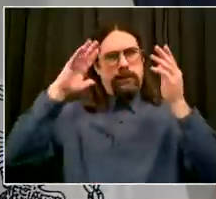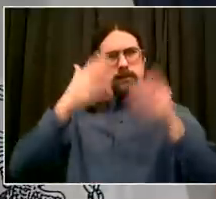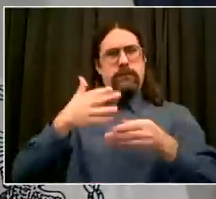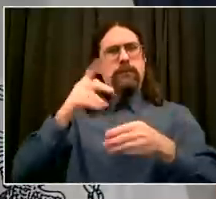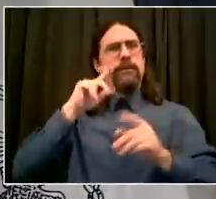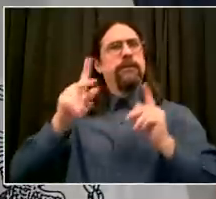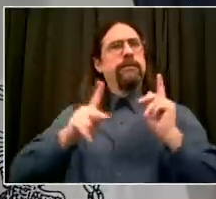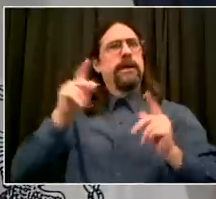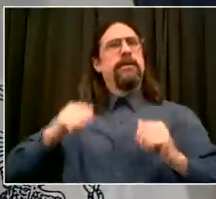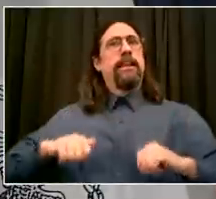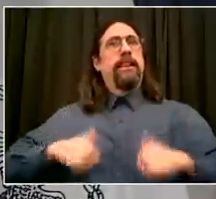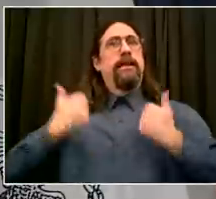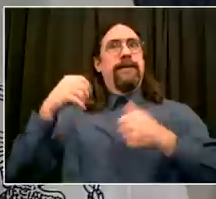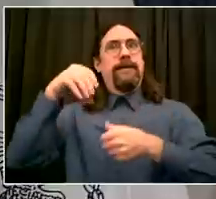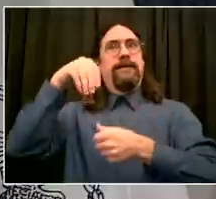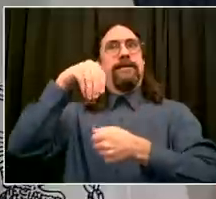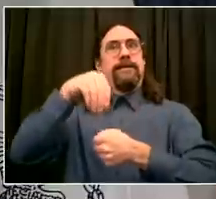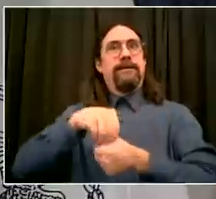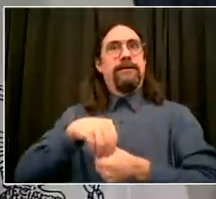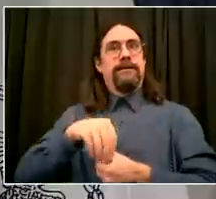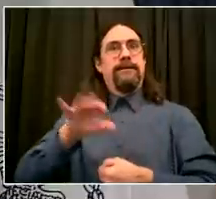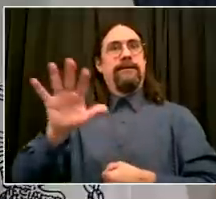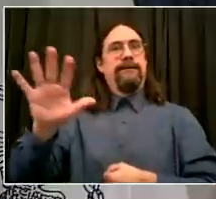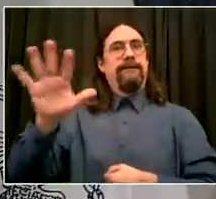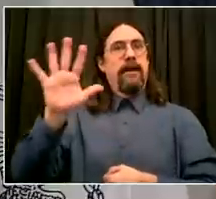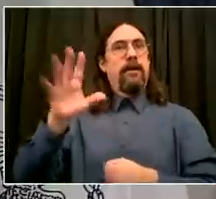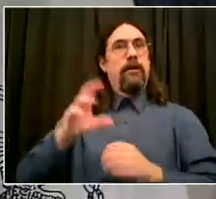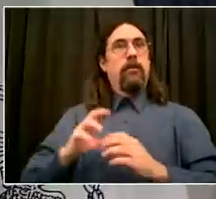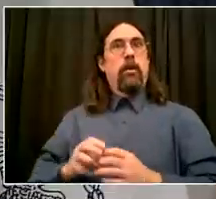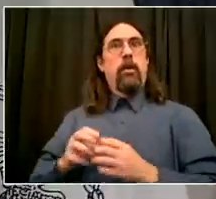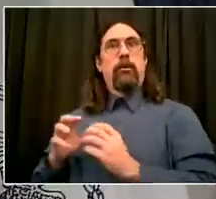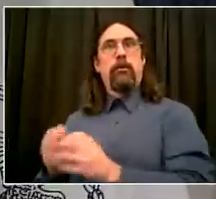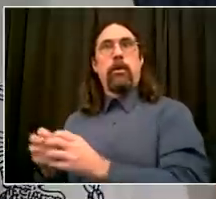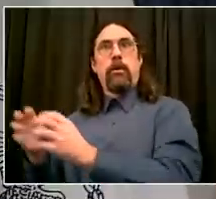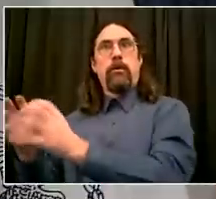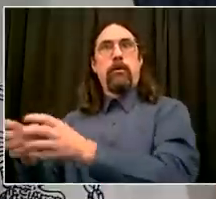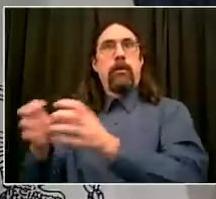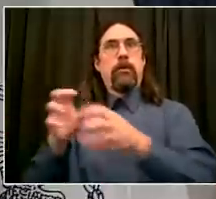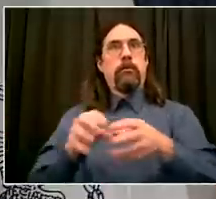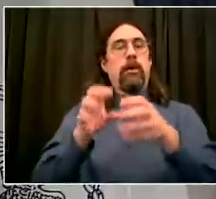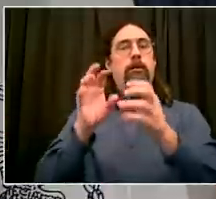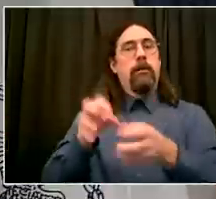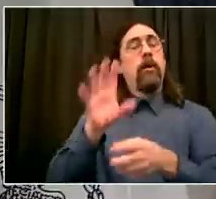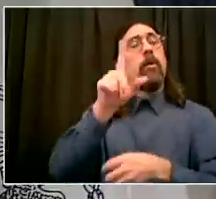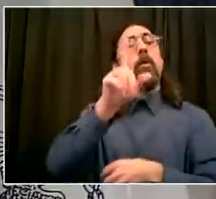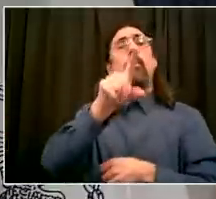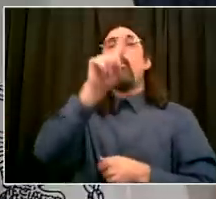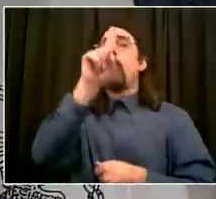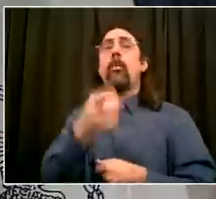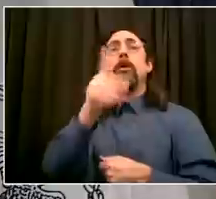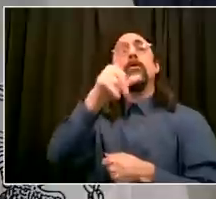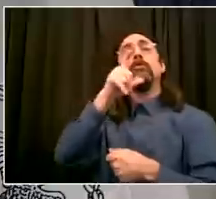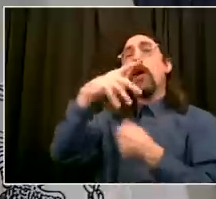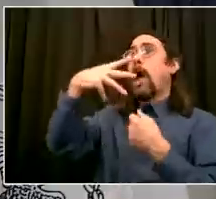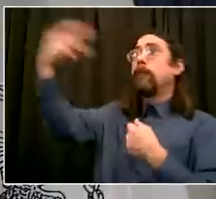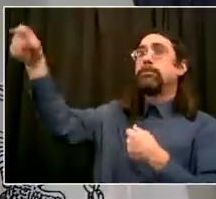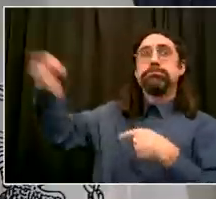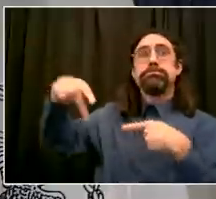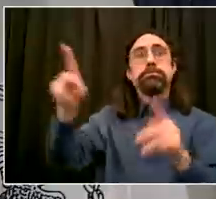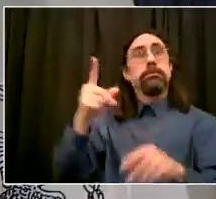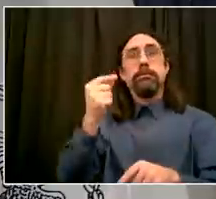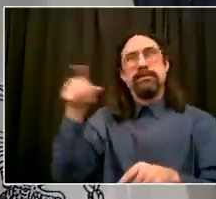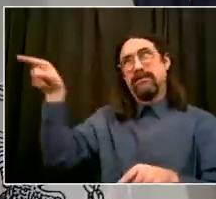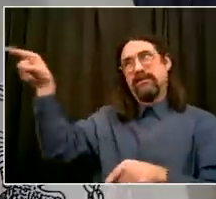teachers. Obviously those people who serve us connect constantly with residents of the five boroughs. They